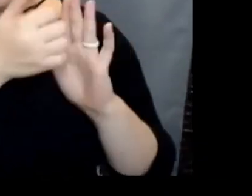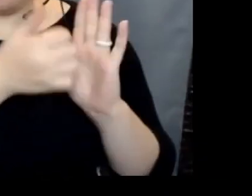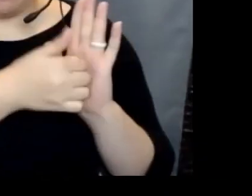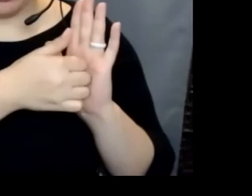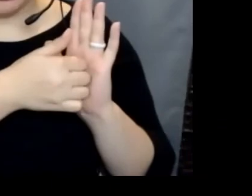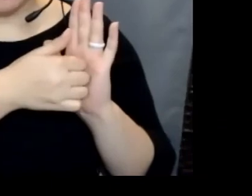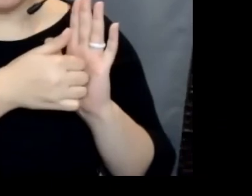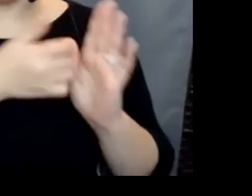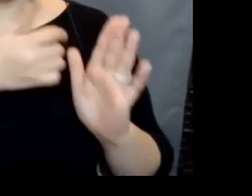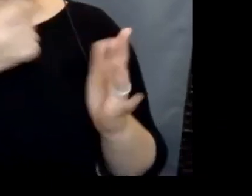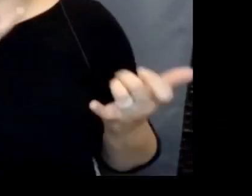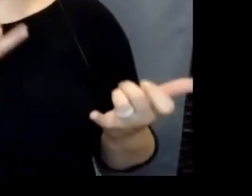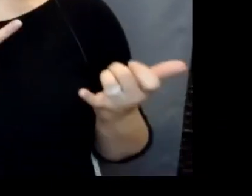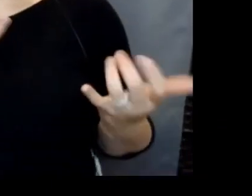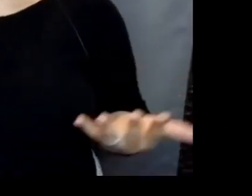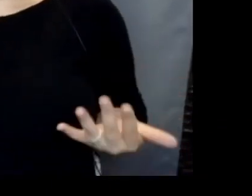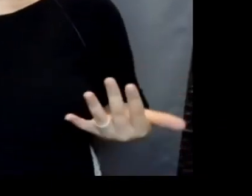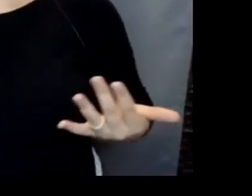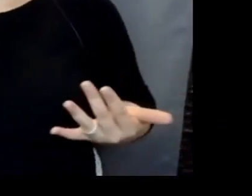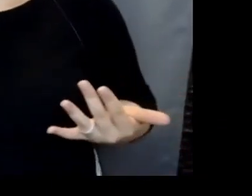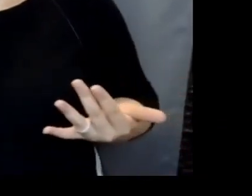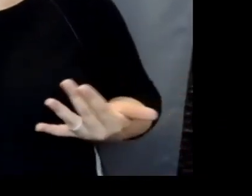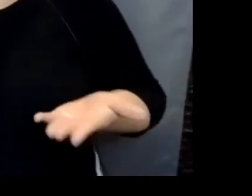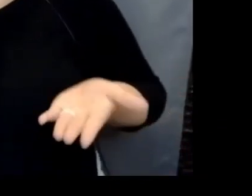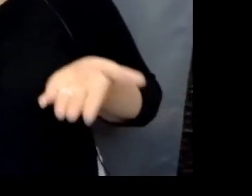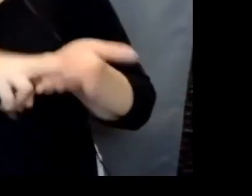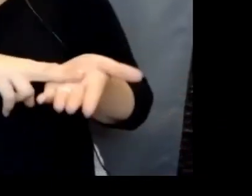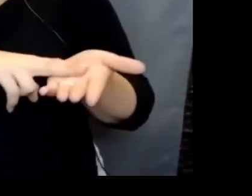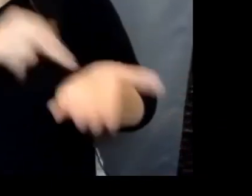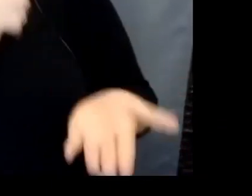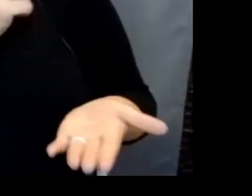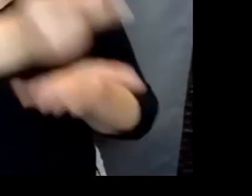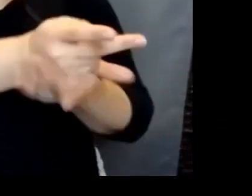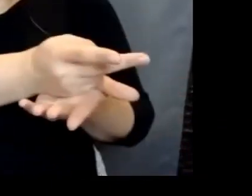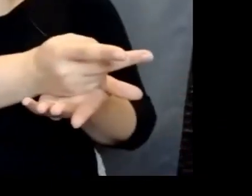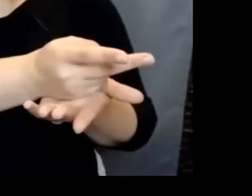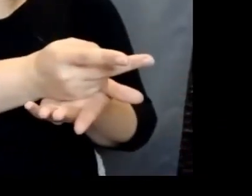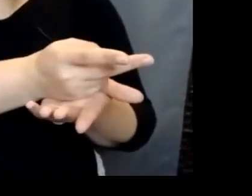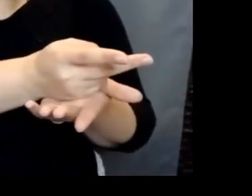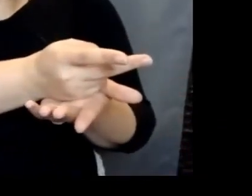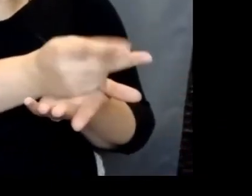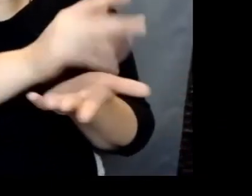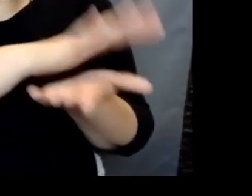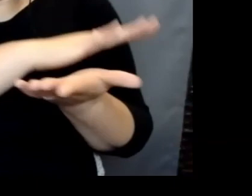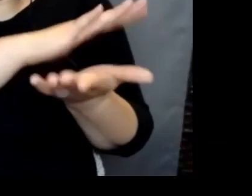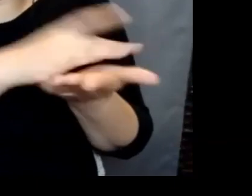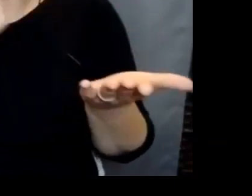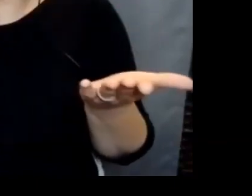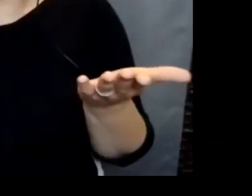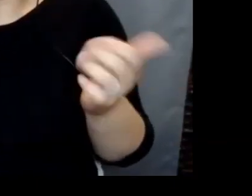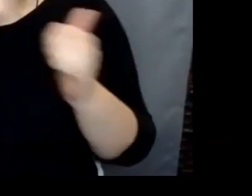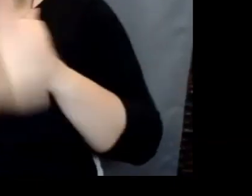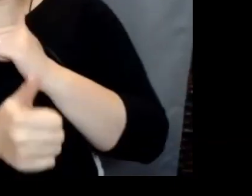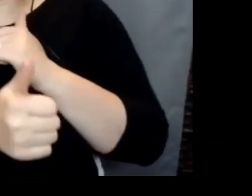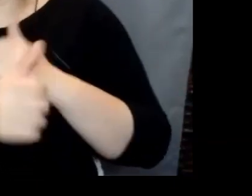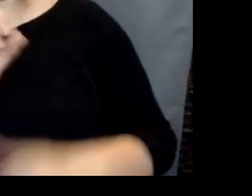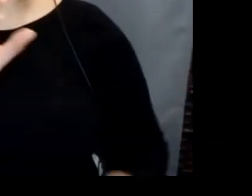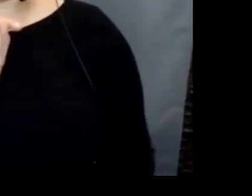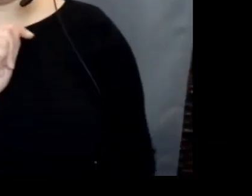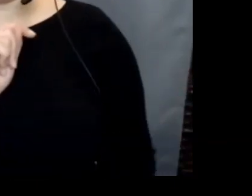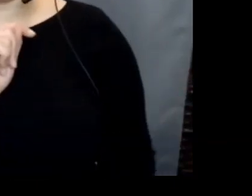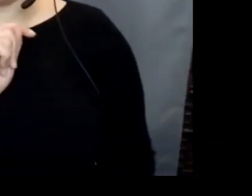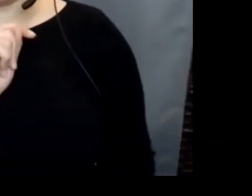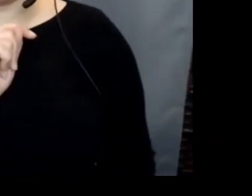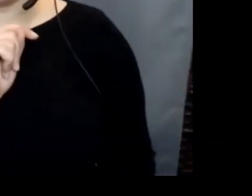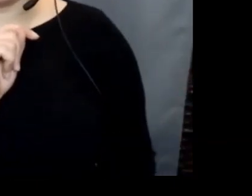actually waiting for the governor's signature on the legislation that was recently passed in the special session in October. And